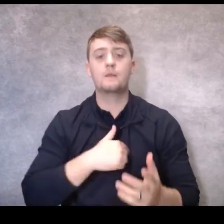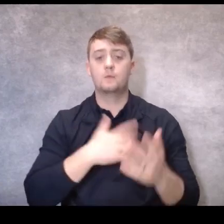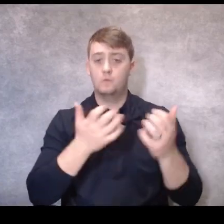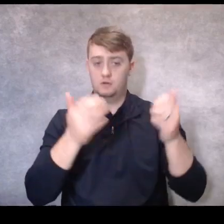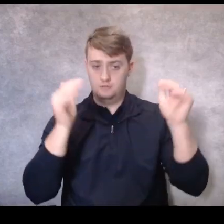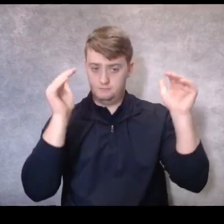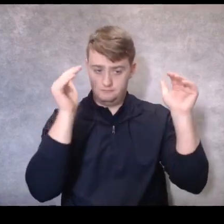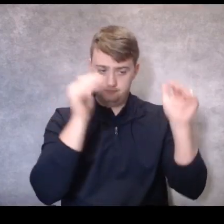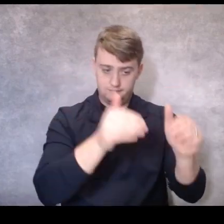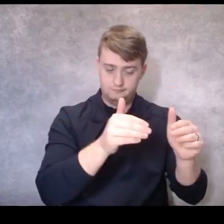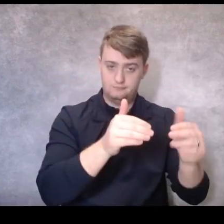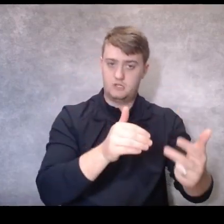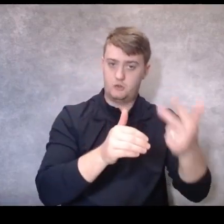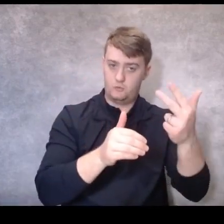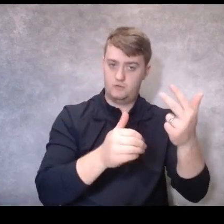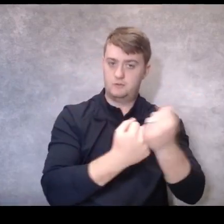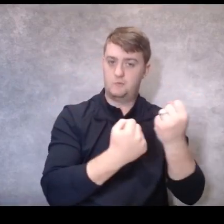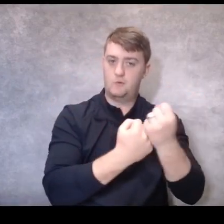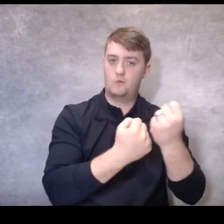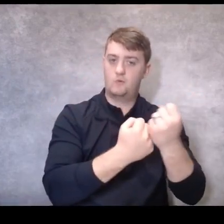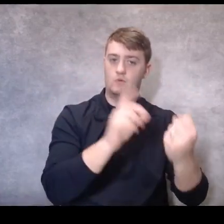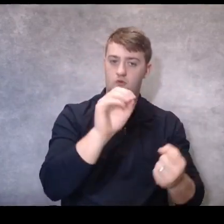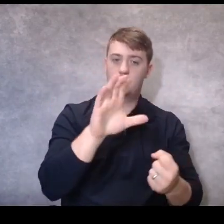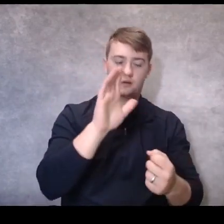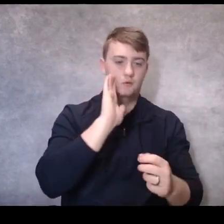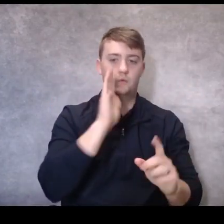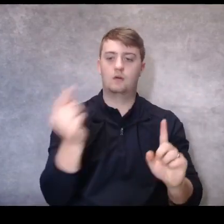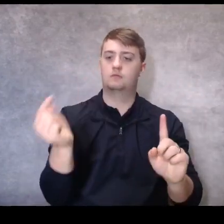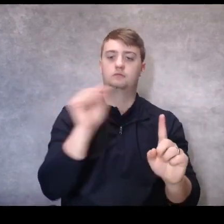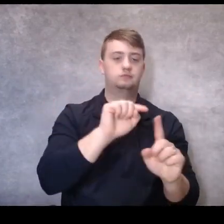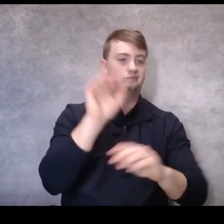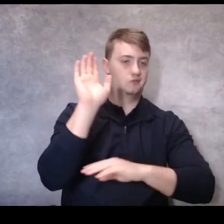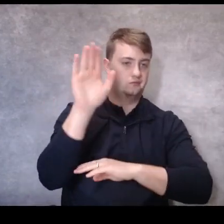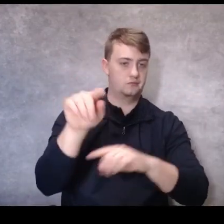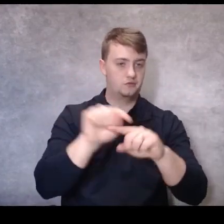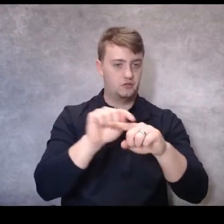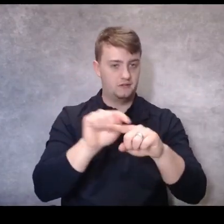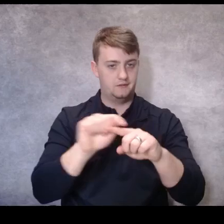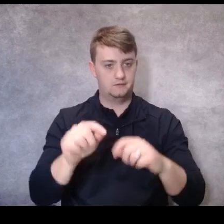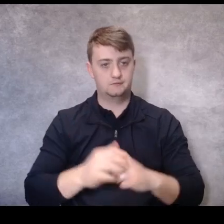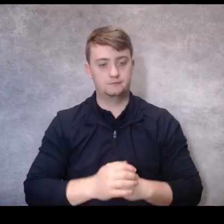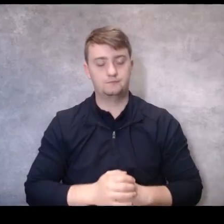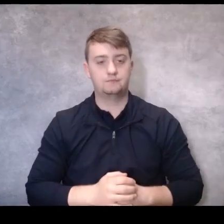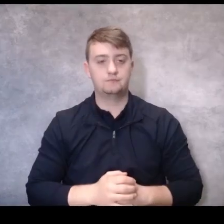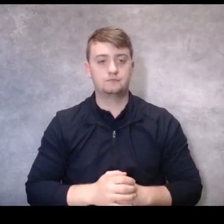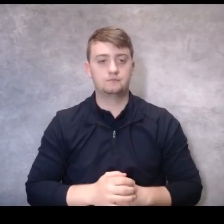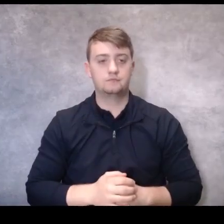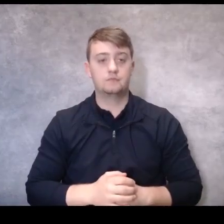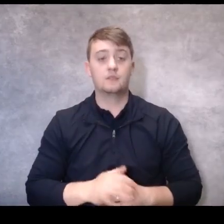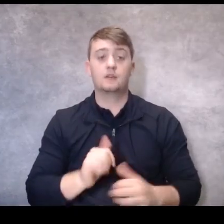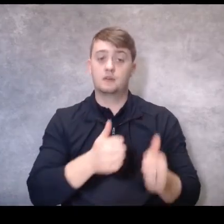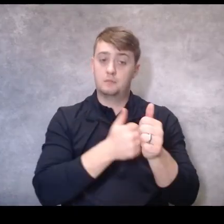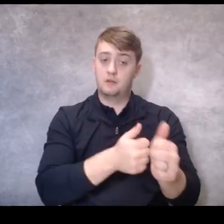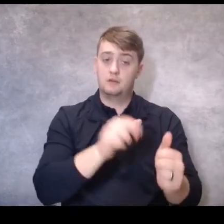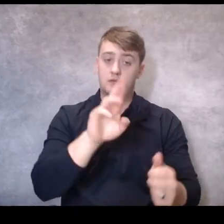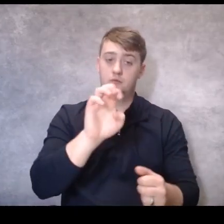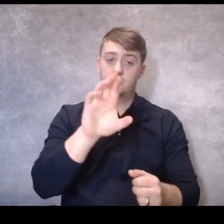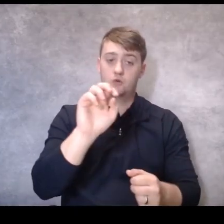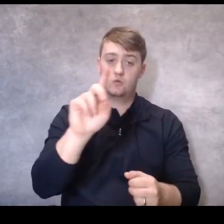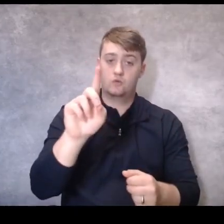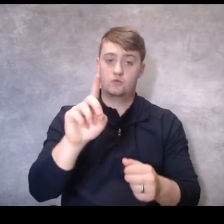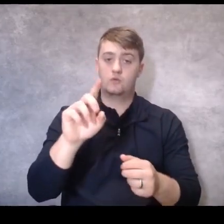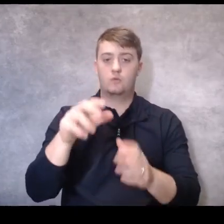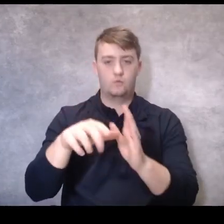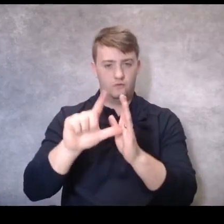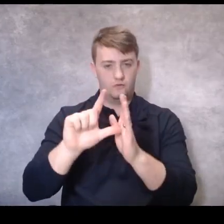We want to draw your attention to 3 support documents we will reference throughout the video series. The Compliance Record